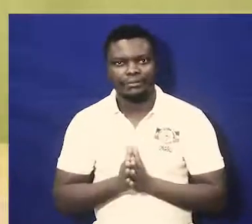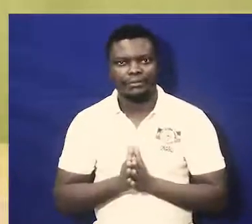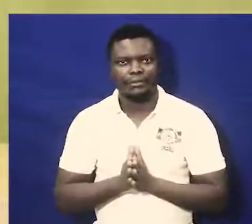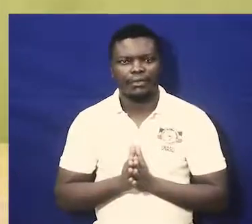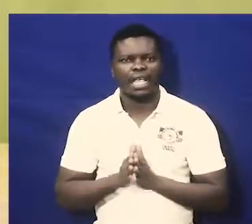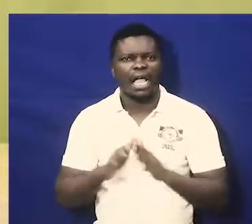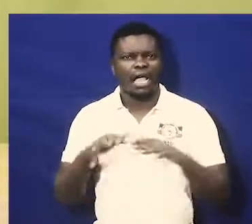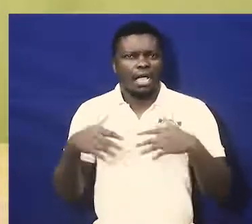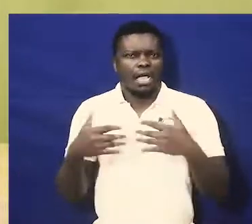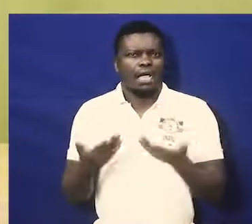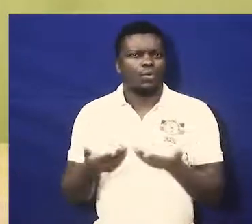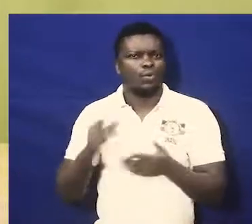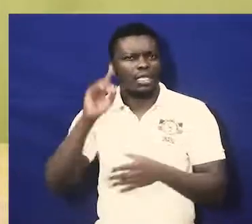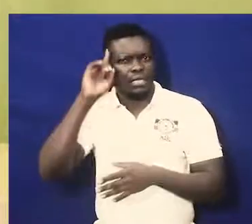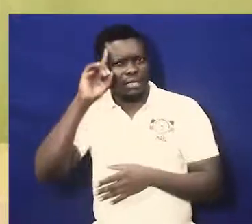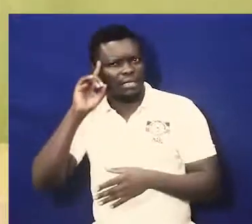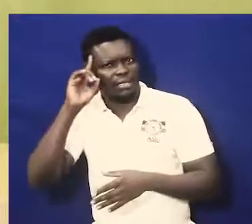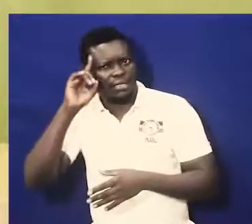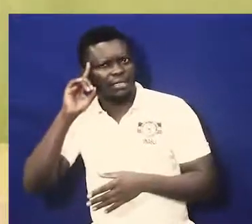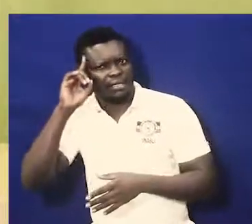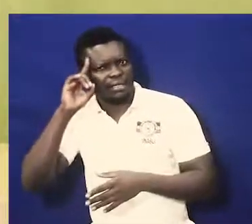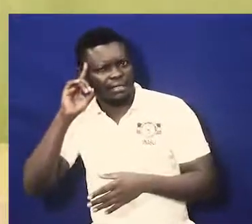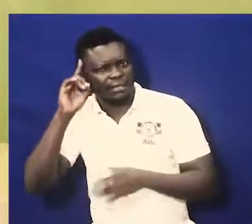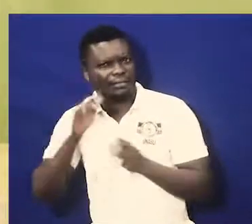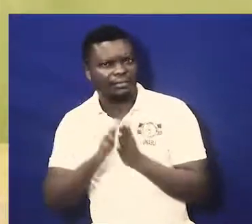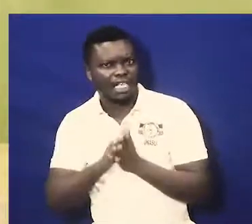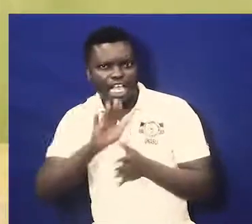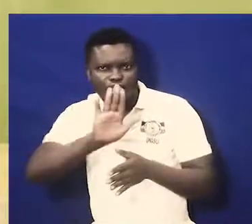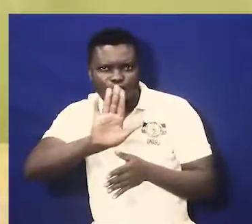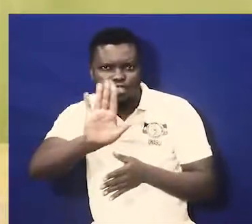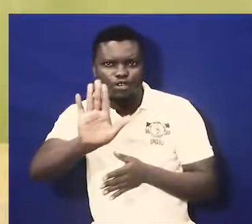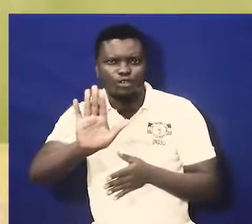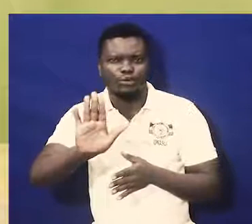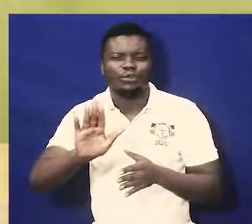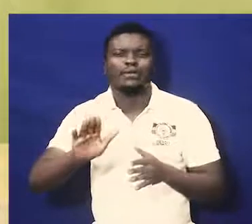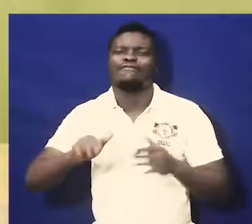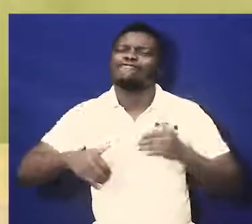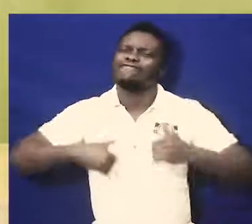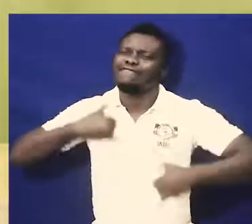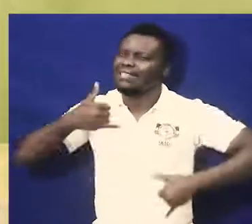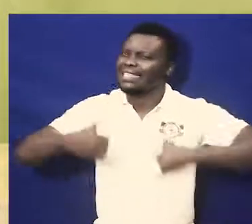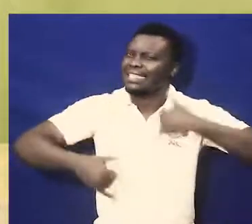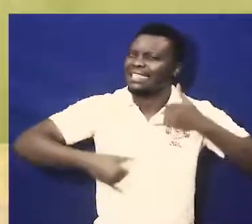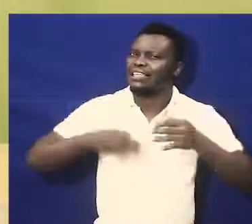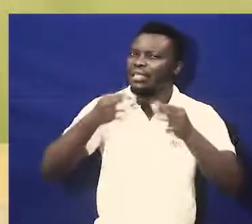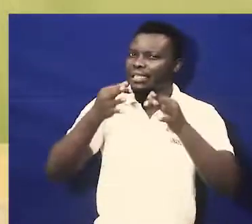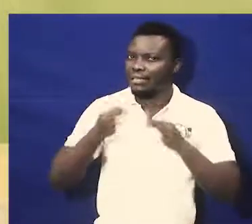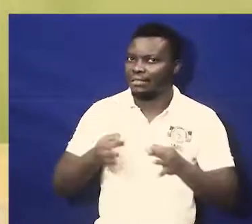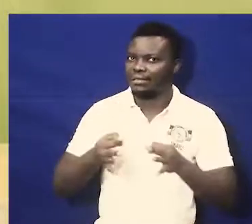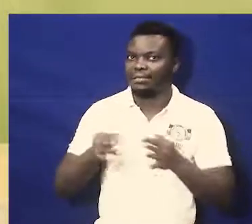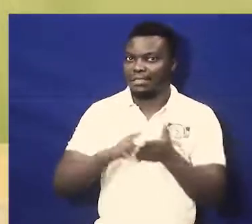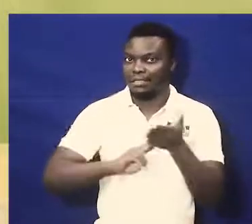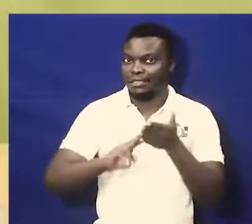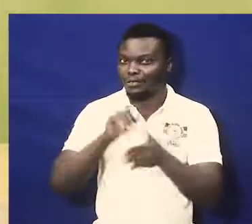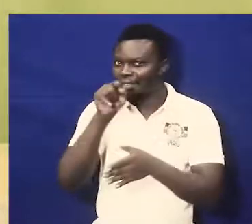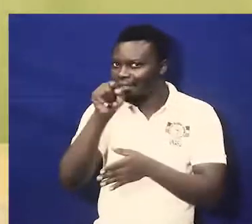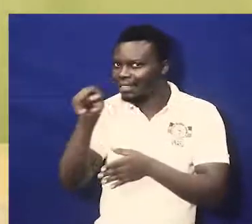Let's start by thinking about your favorite items that you use at home.